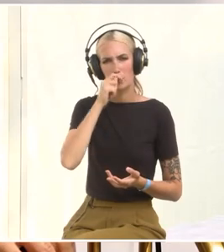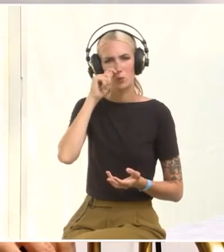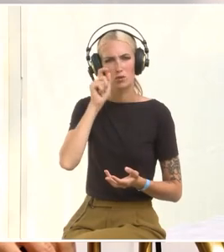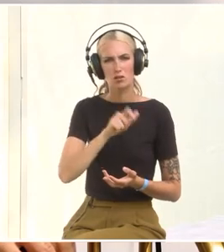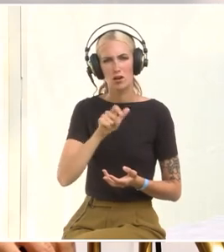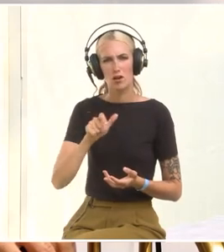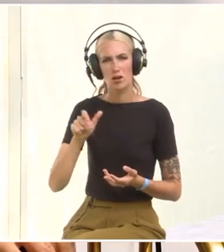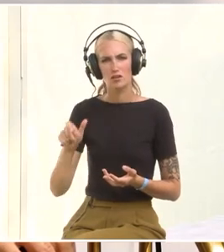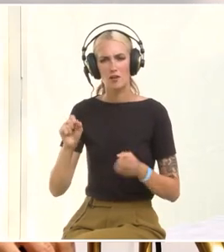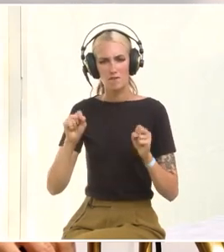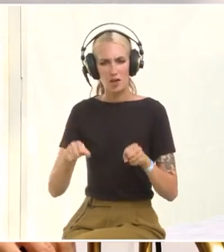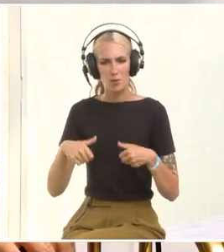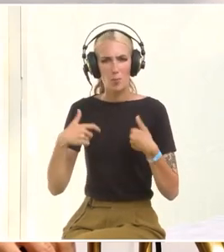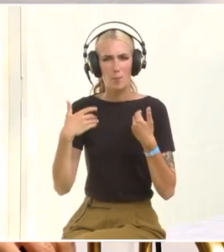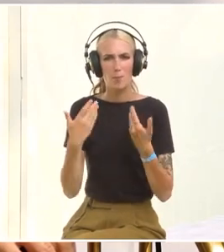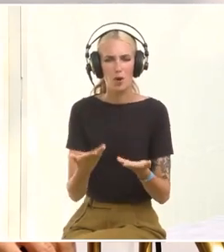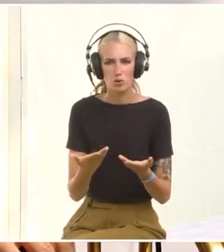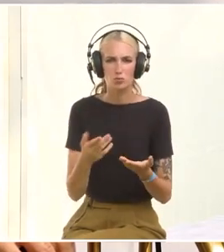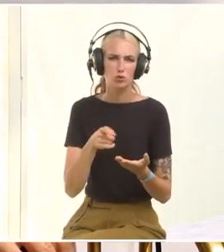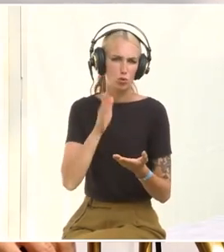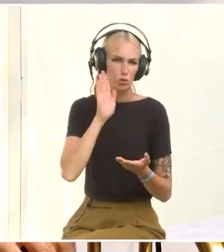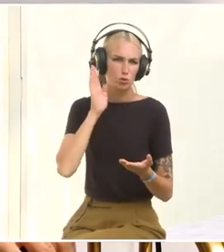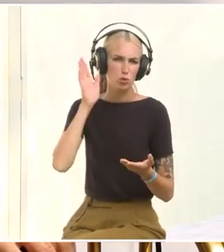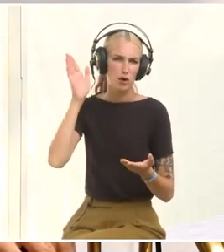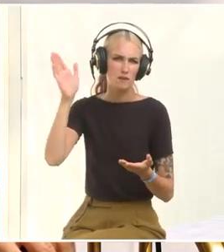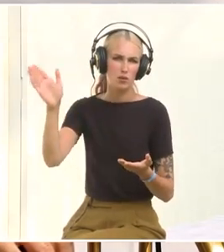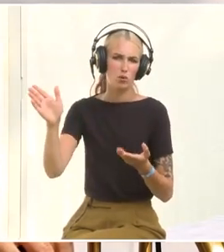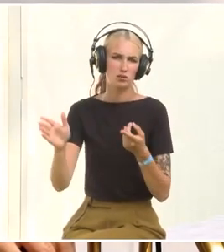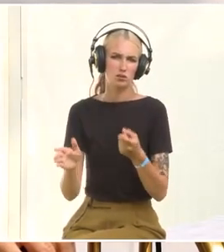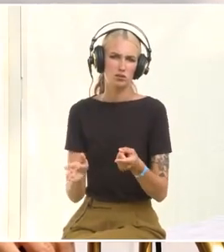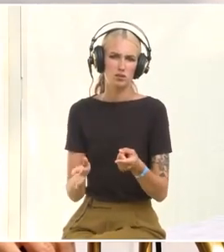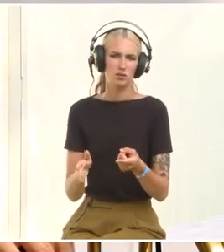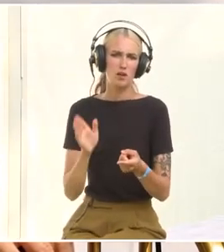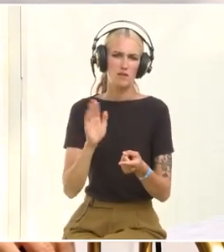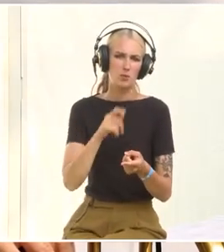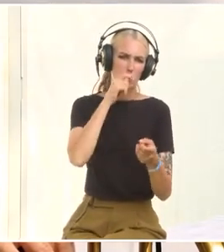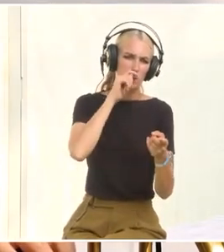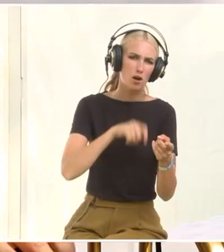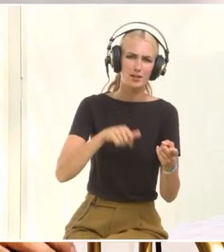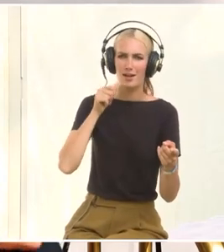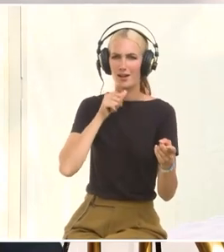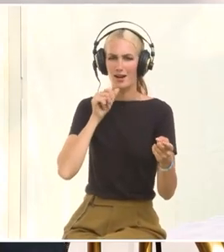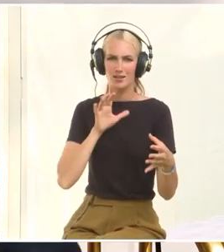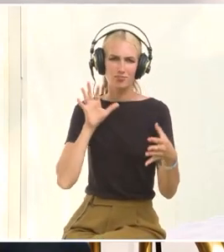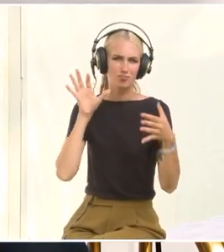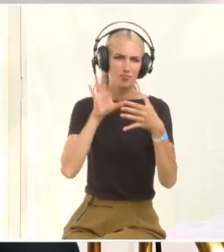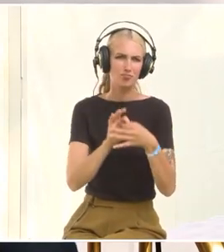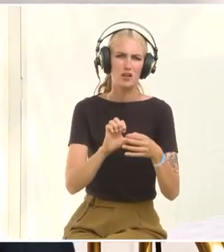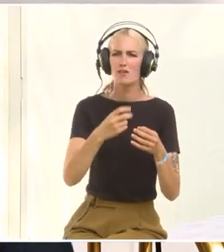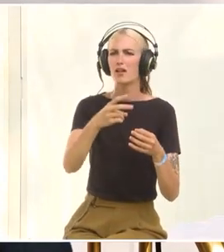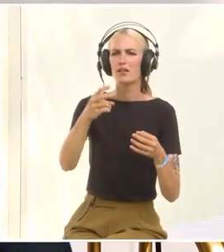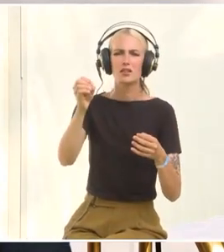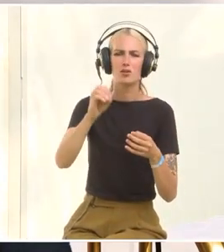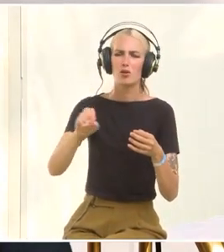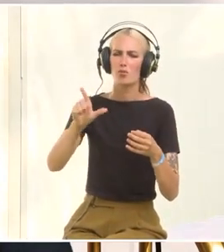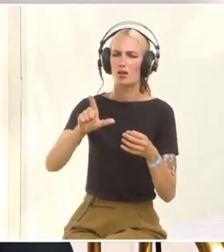Ukrainians, in the future, they can be kind of bridge between Ukraine and Estonia, between other European Union